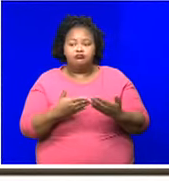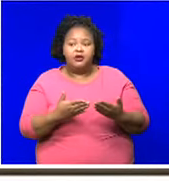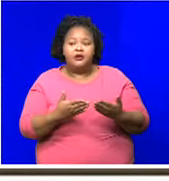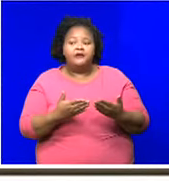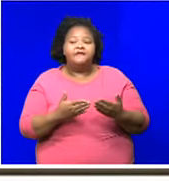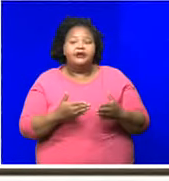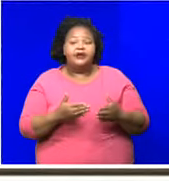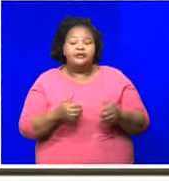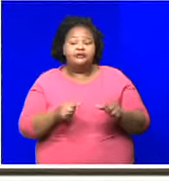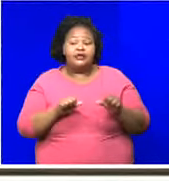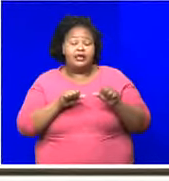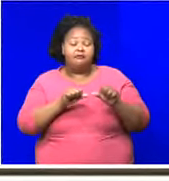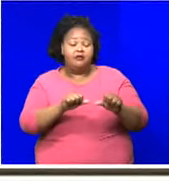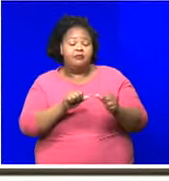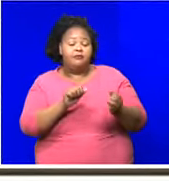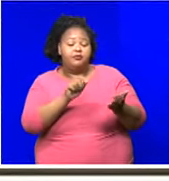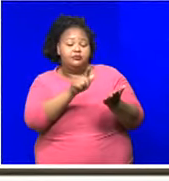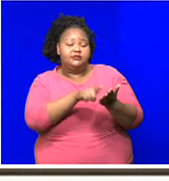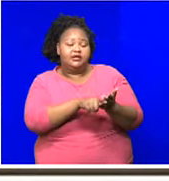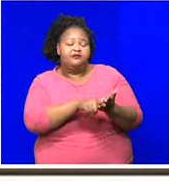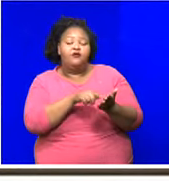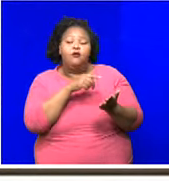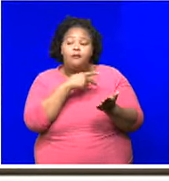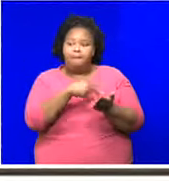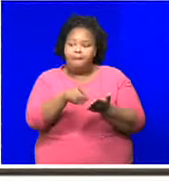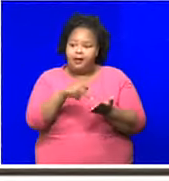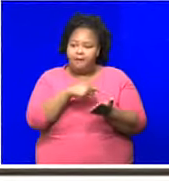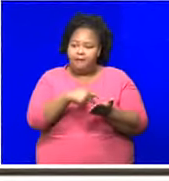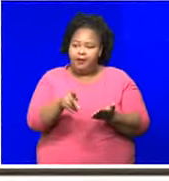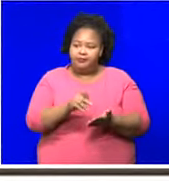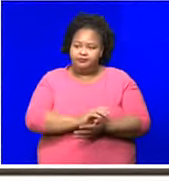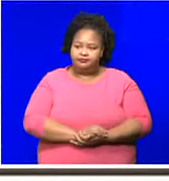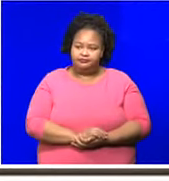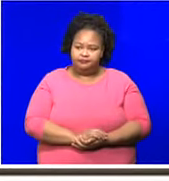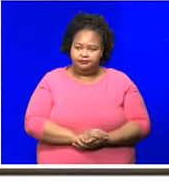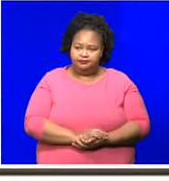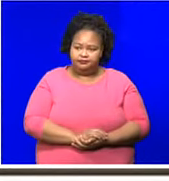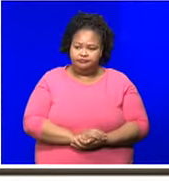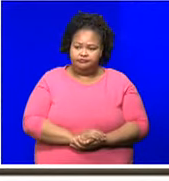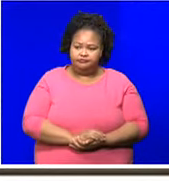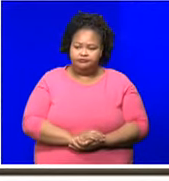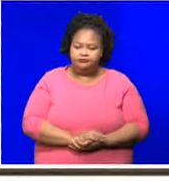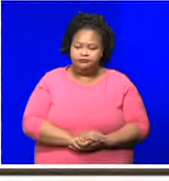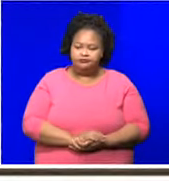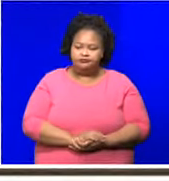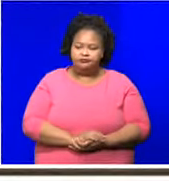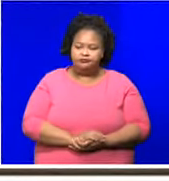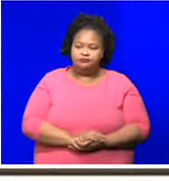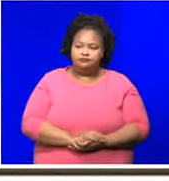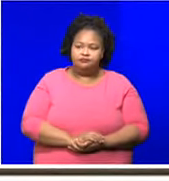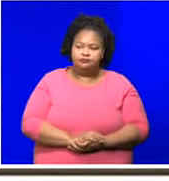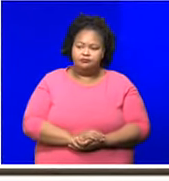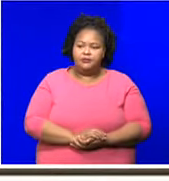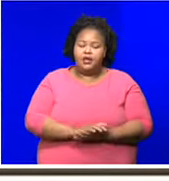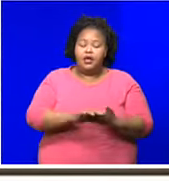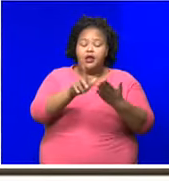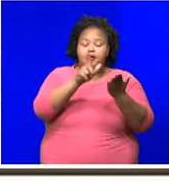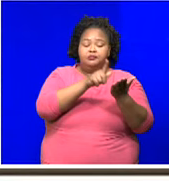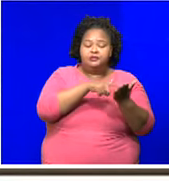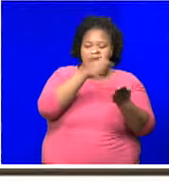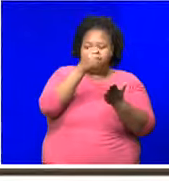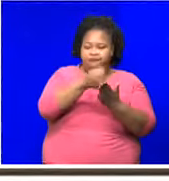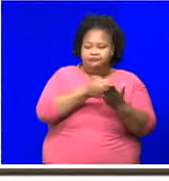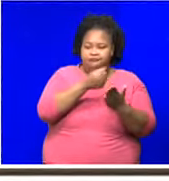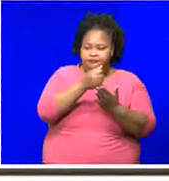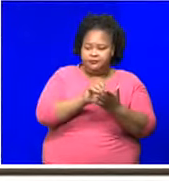have the National Payment Clearance Settlements Bill is mainly for the clearance of settlements. The bill seeks to accommodate